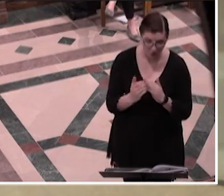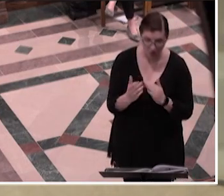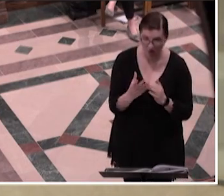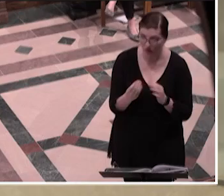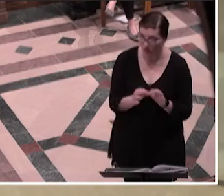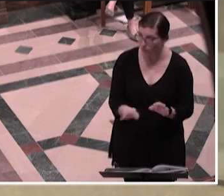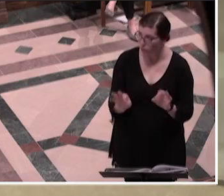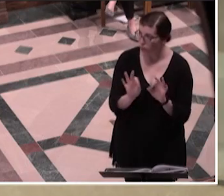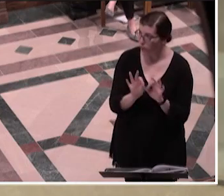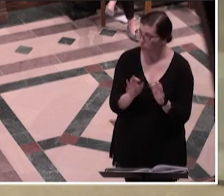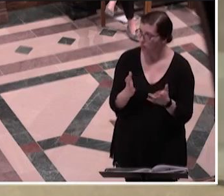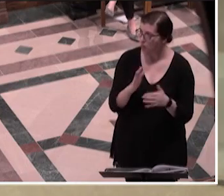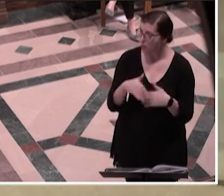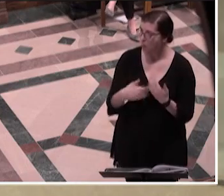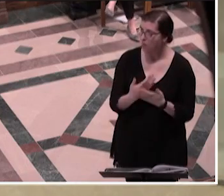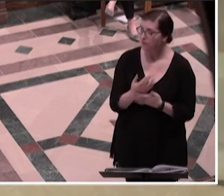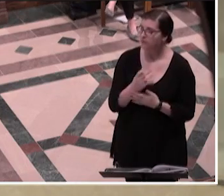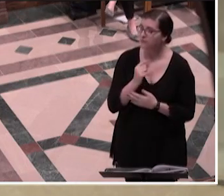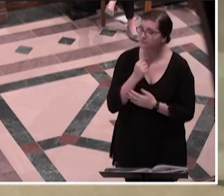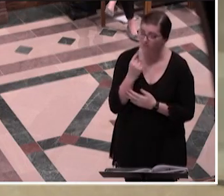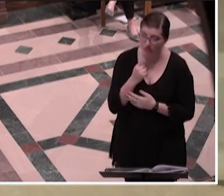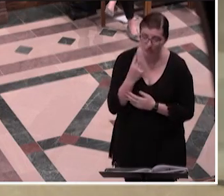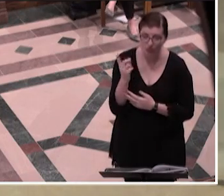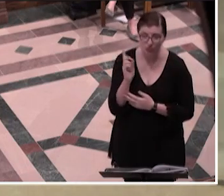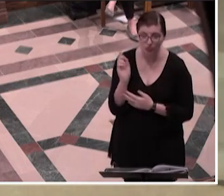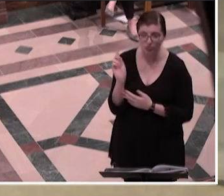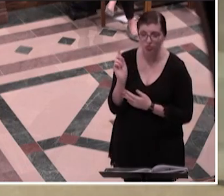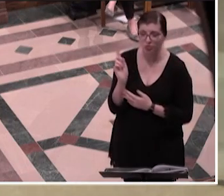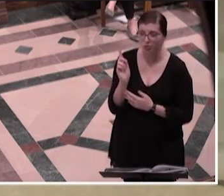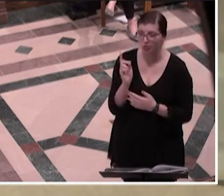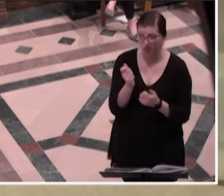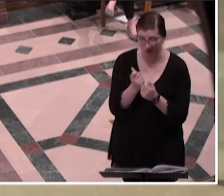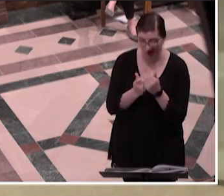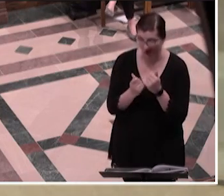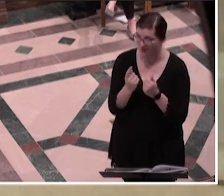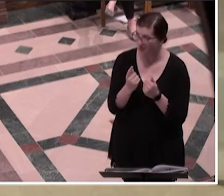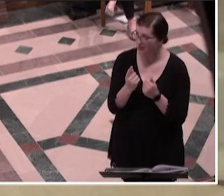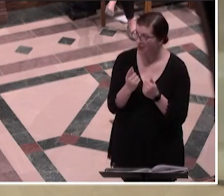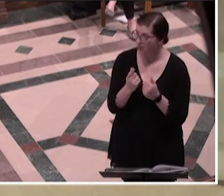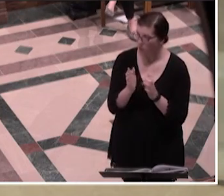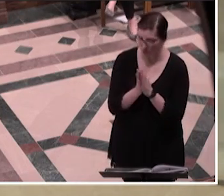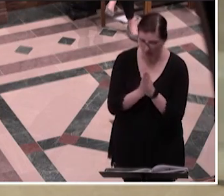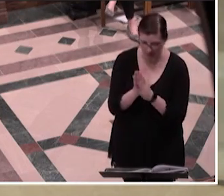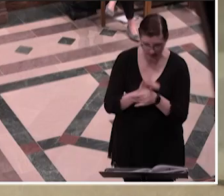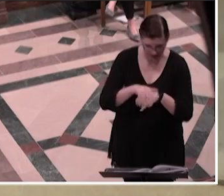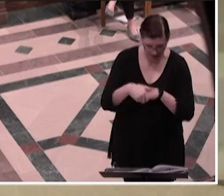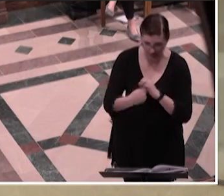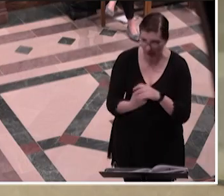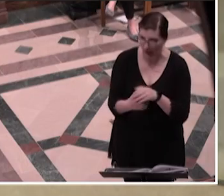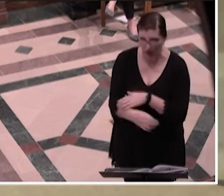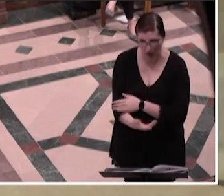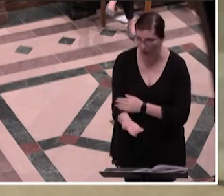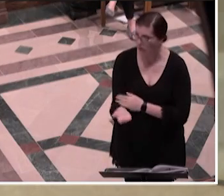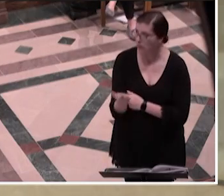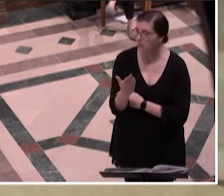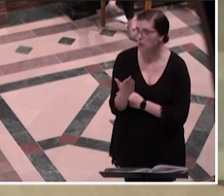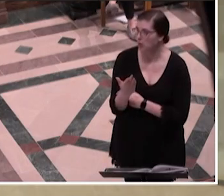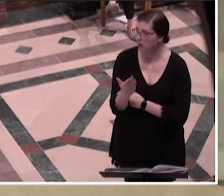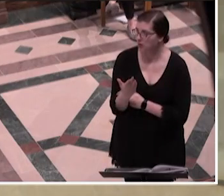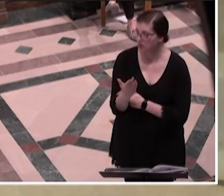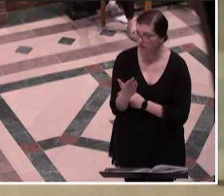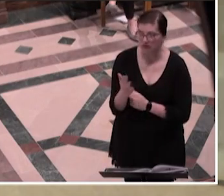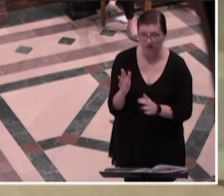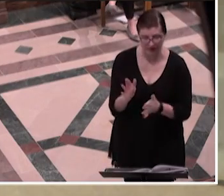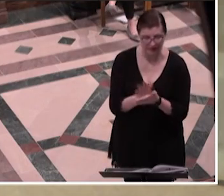our ministers, our lay Eucharistic ministers, the clergy, all of us, we have been washing our hands all morning. Our hands are